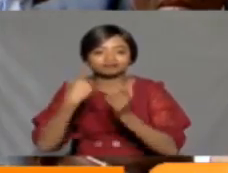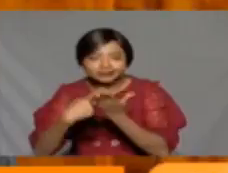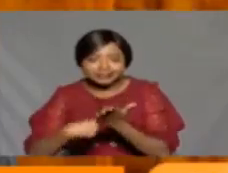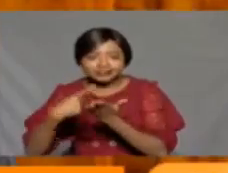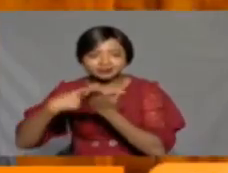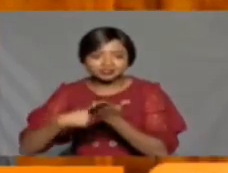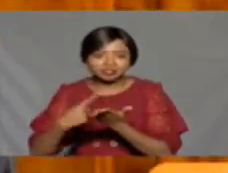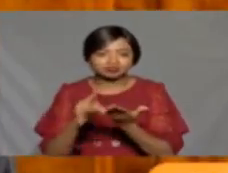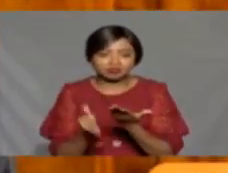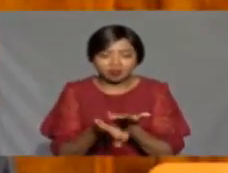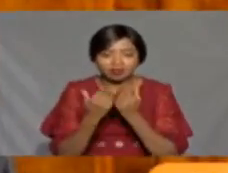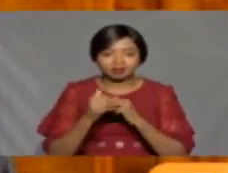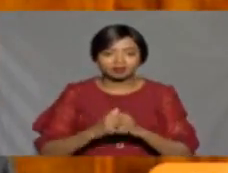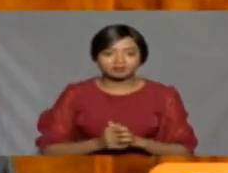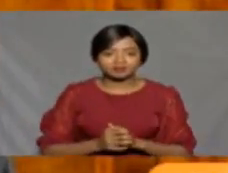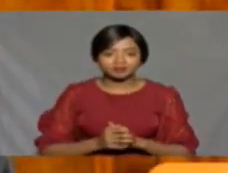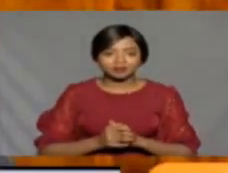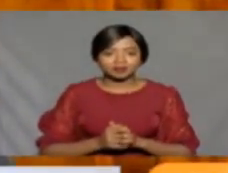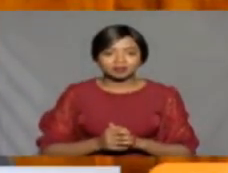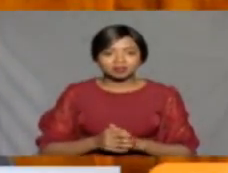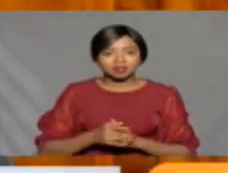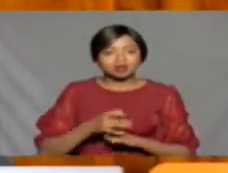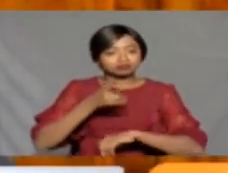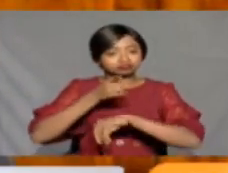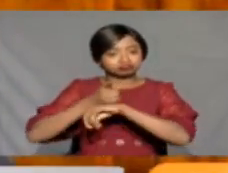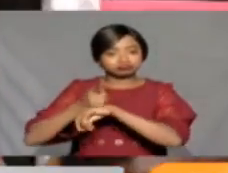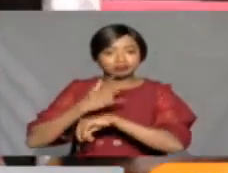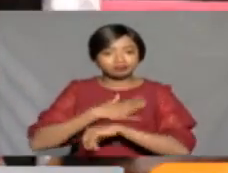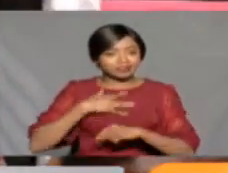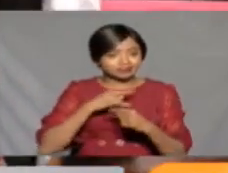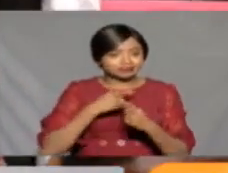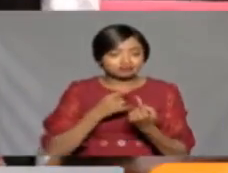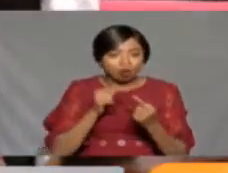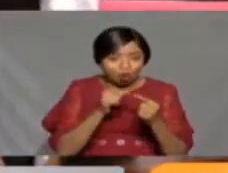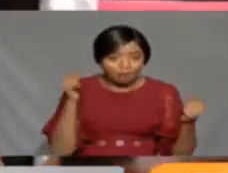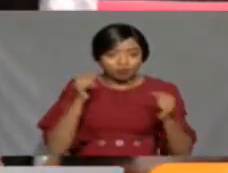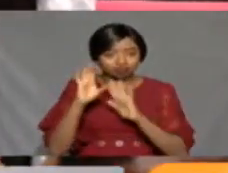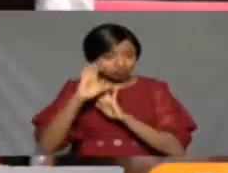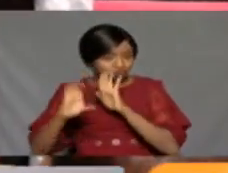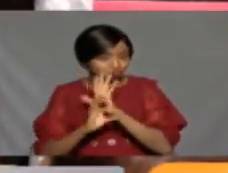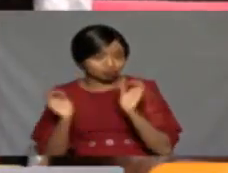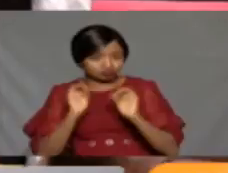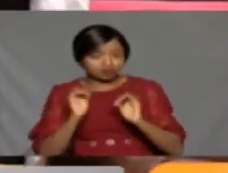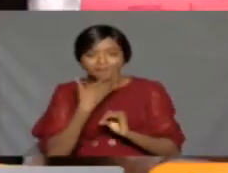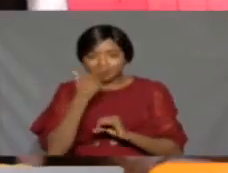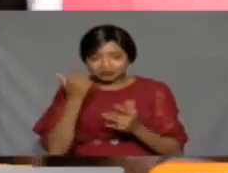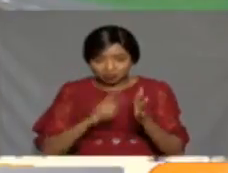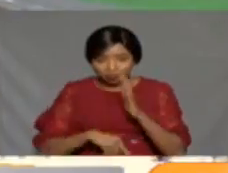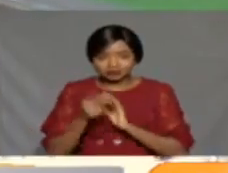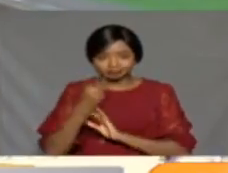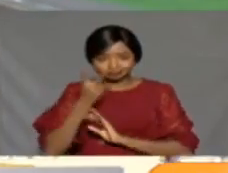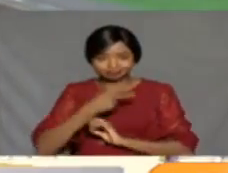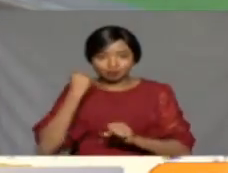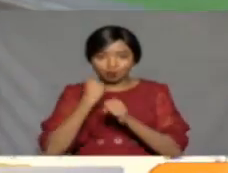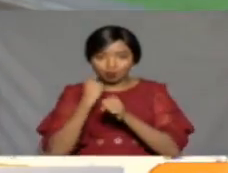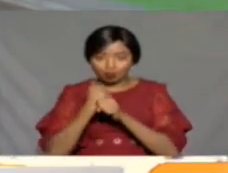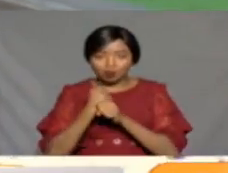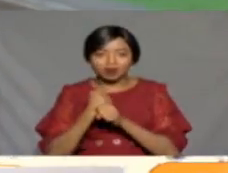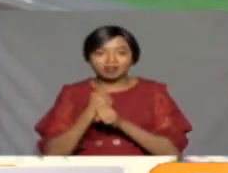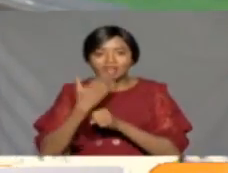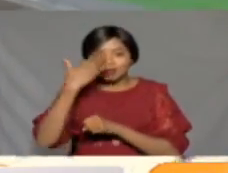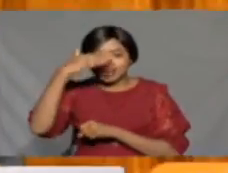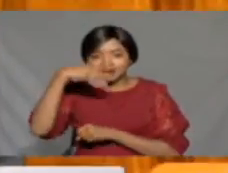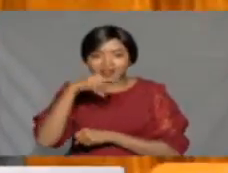mediations. Maraga said the court was cautious not to violate the constitution, urging the houses to work under the 30-day period provided in